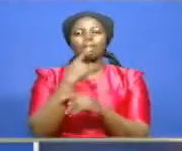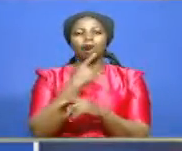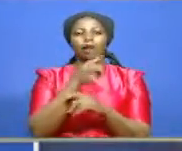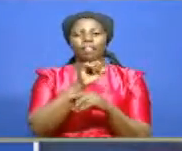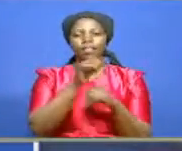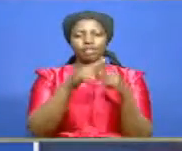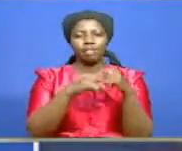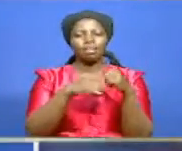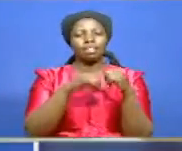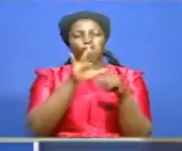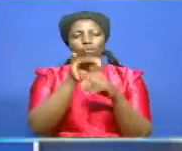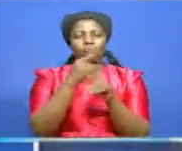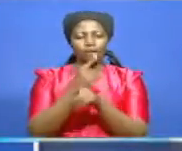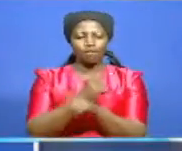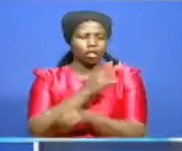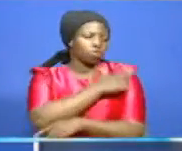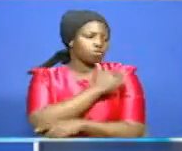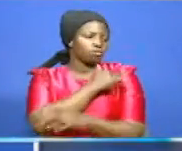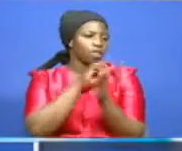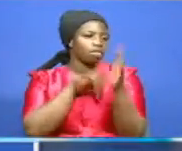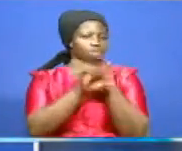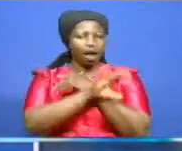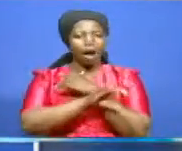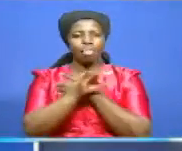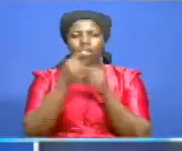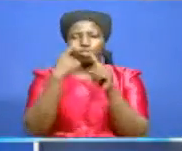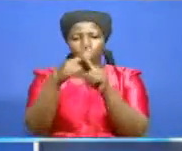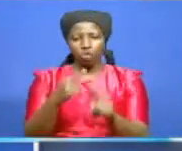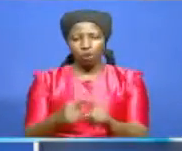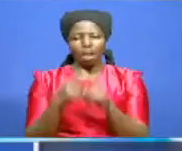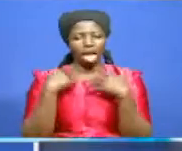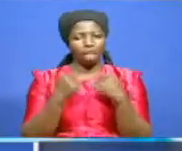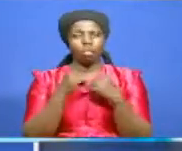facilities across the country. Total recoveries now stand at